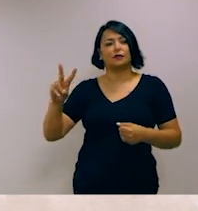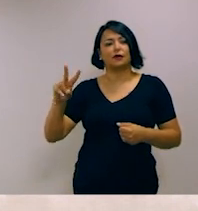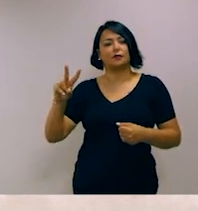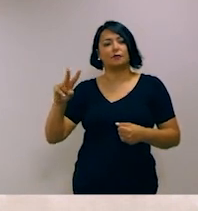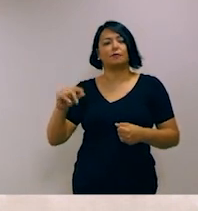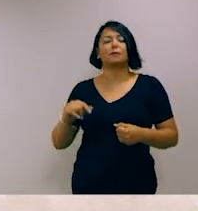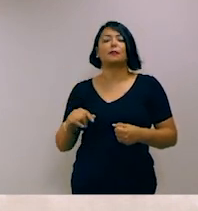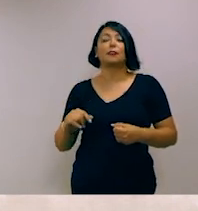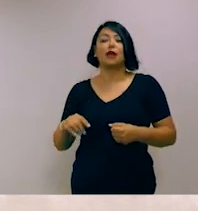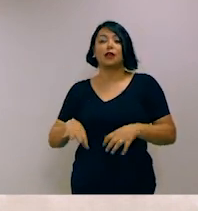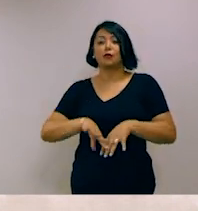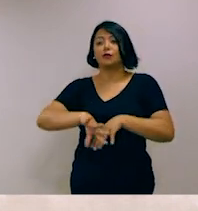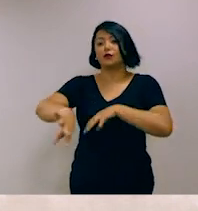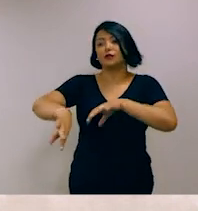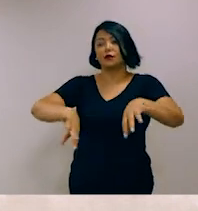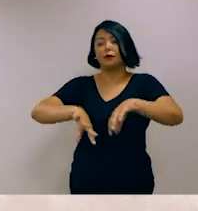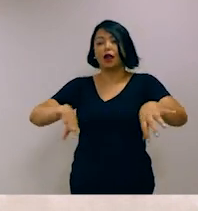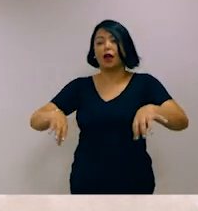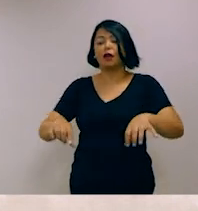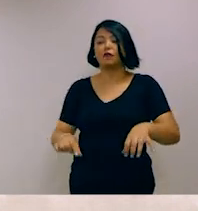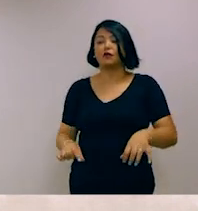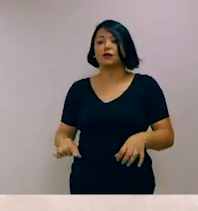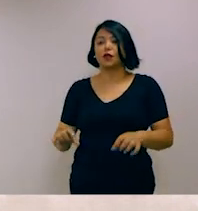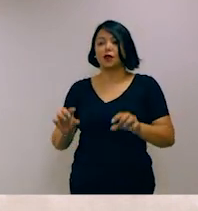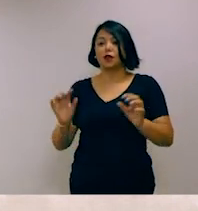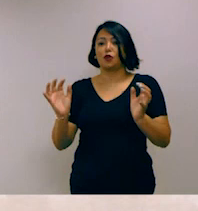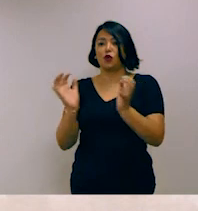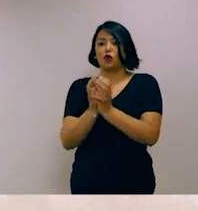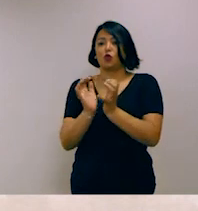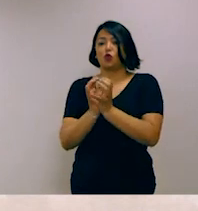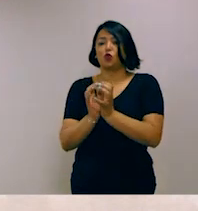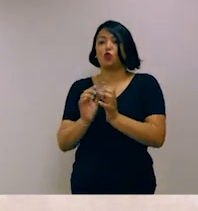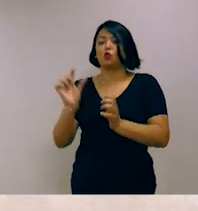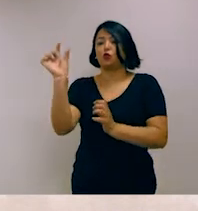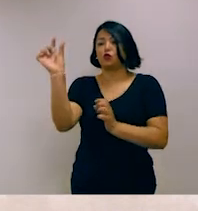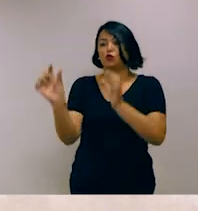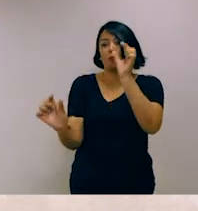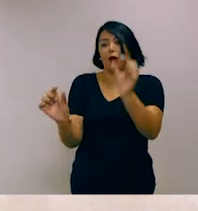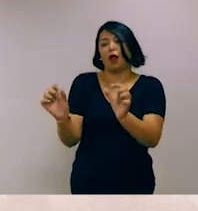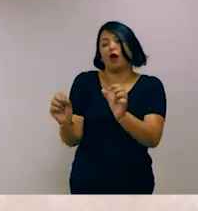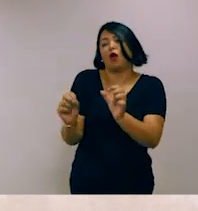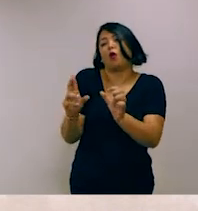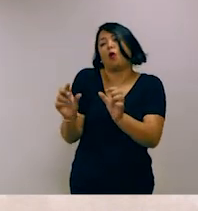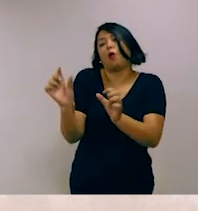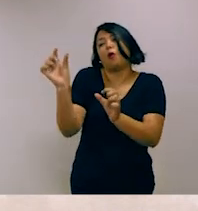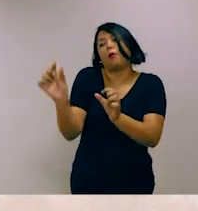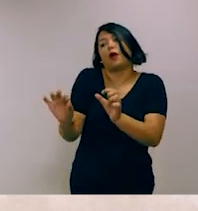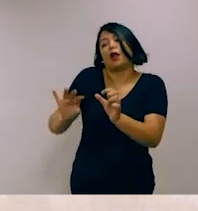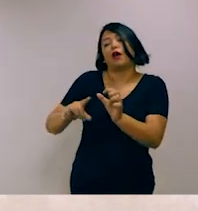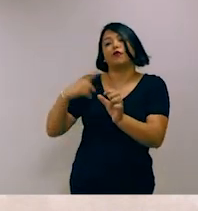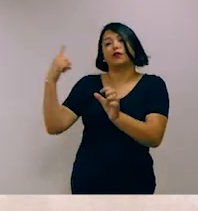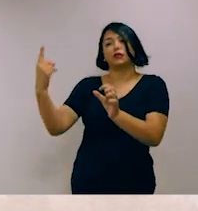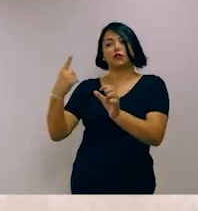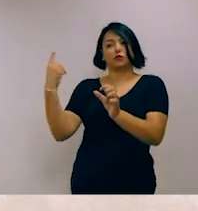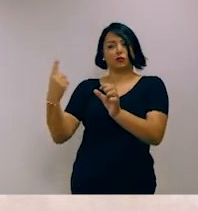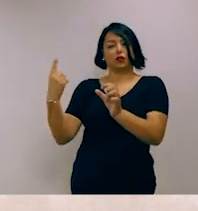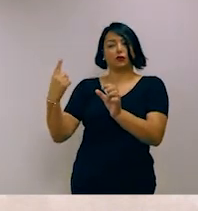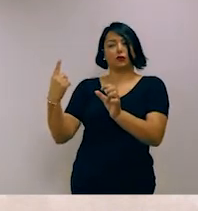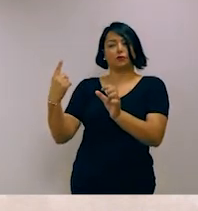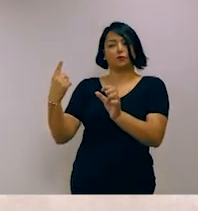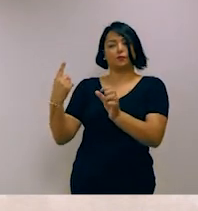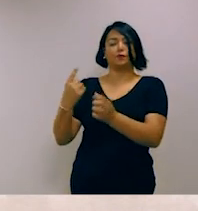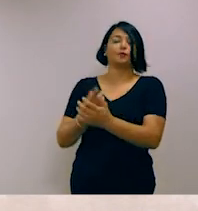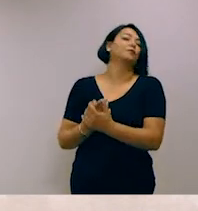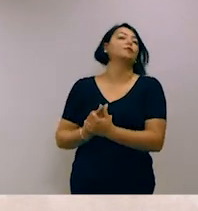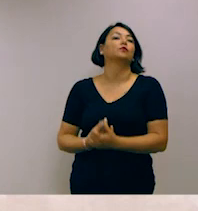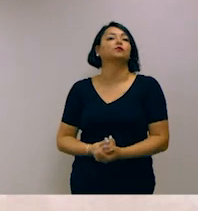tokenized. So there was tokenization of the text in terms of words. And so the two algorithms